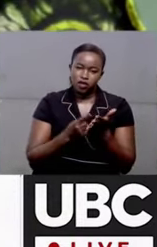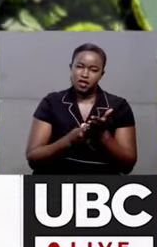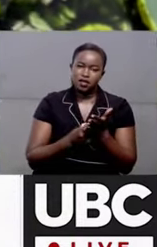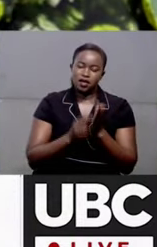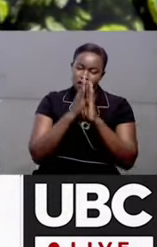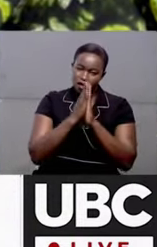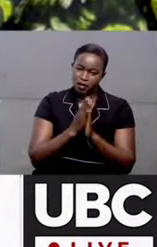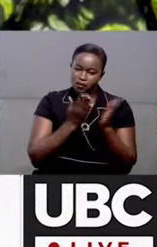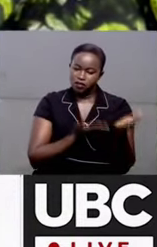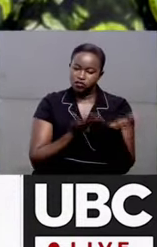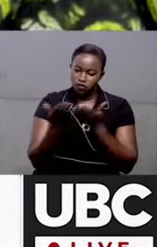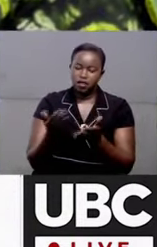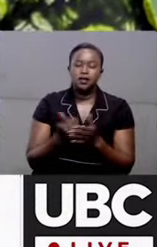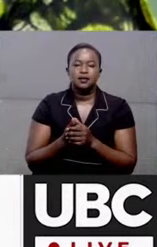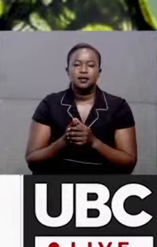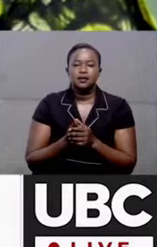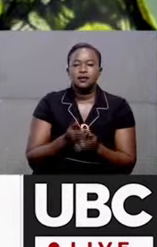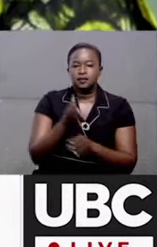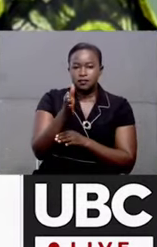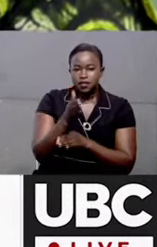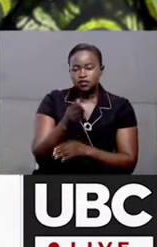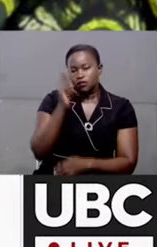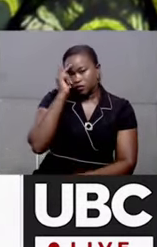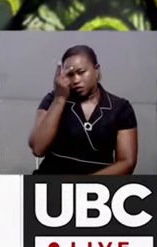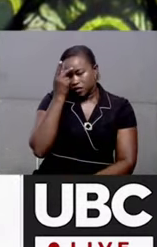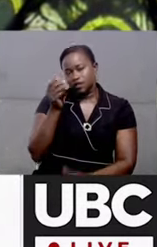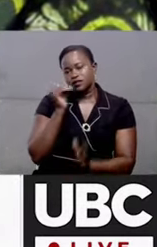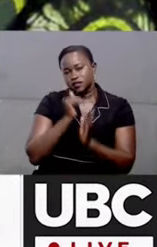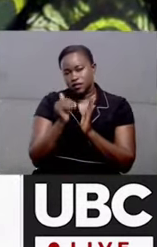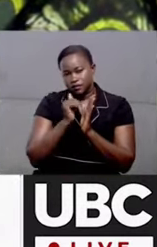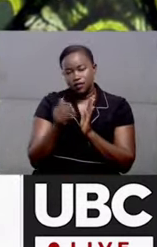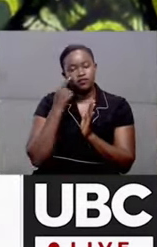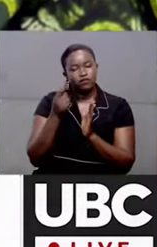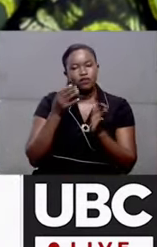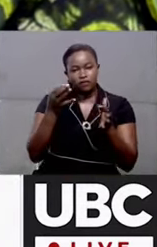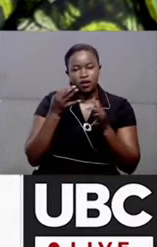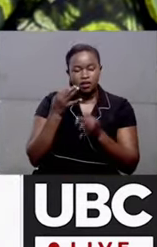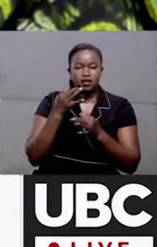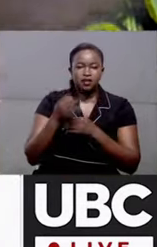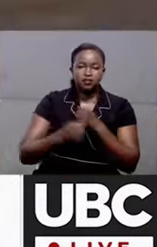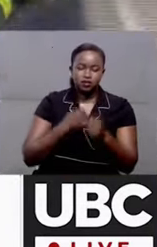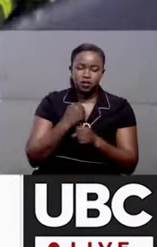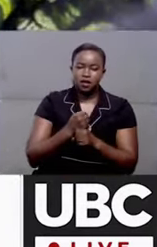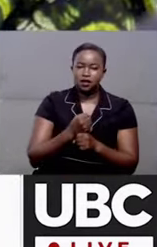beg to lay the Ministerial Policy Statement for financial year